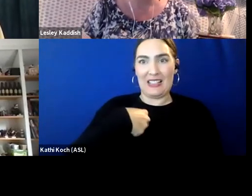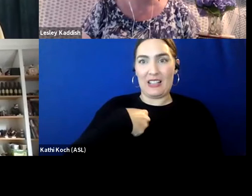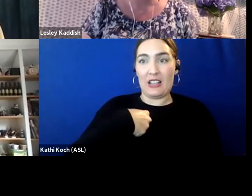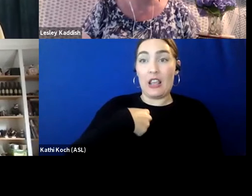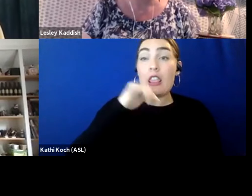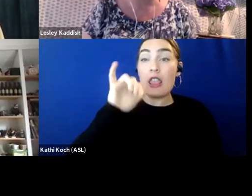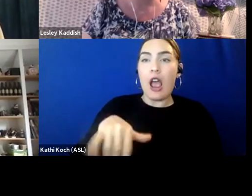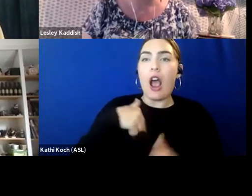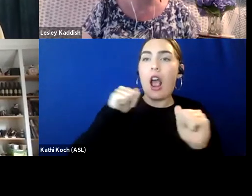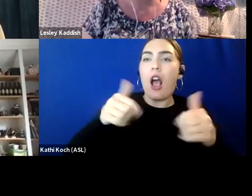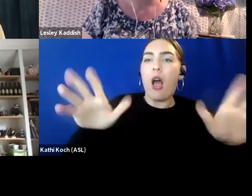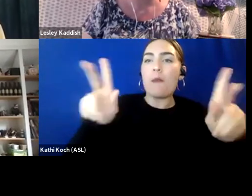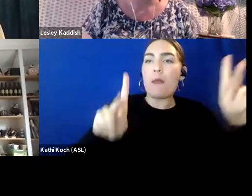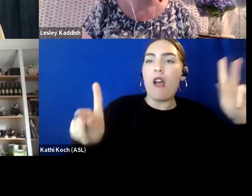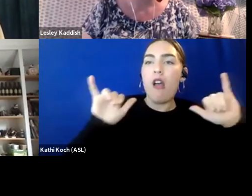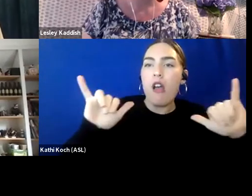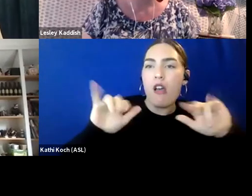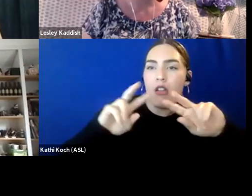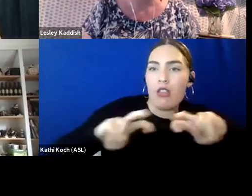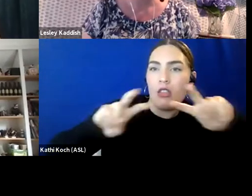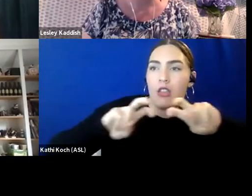them through the ear.